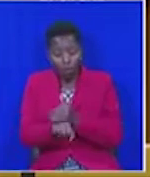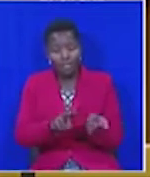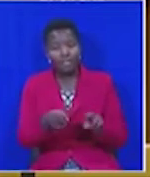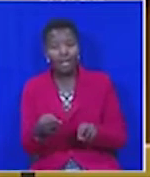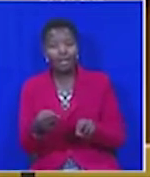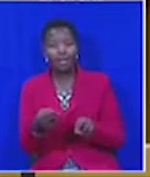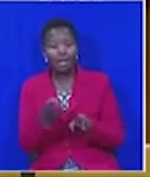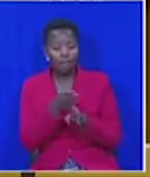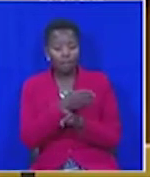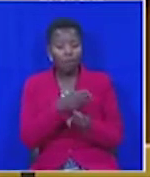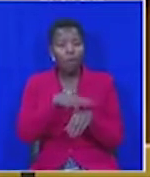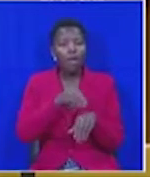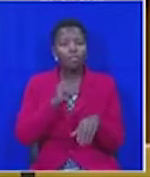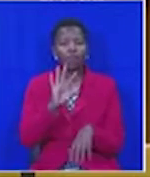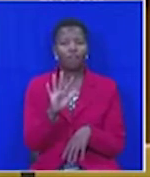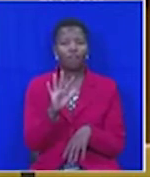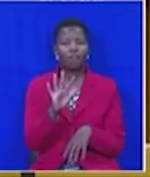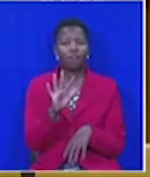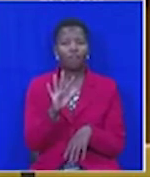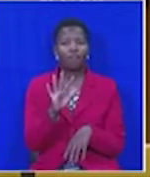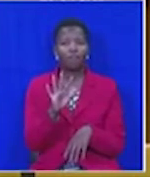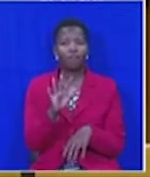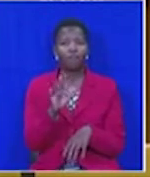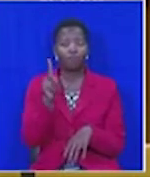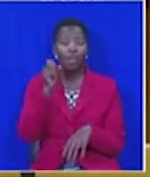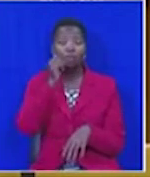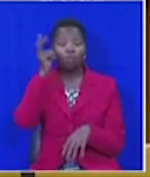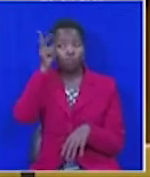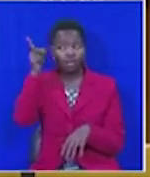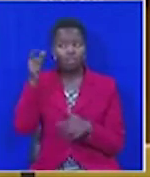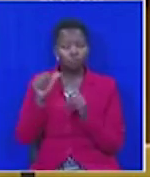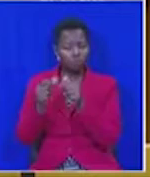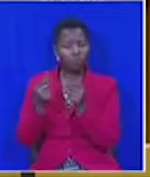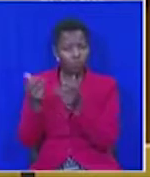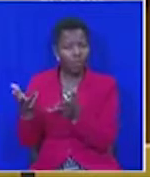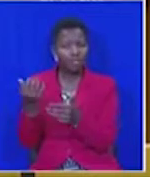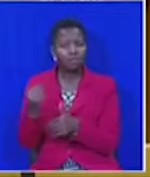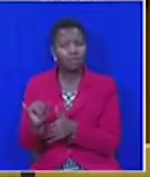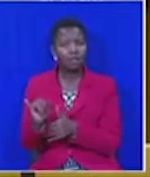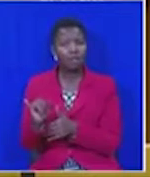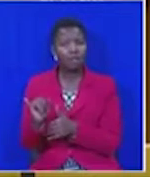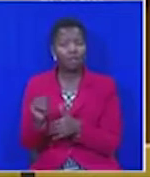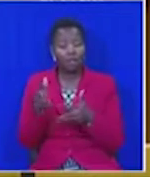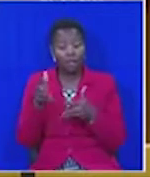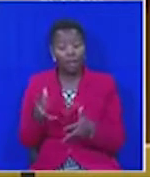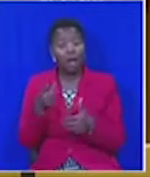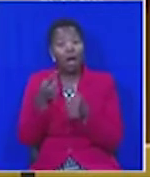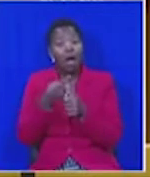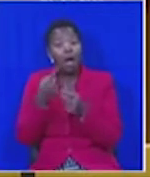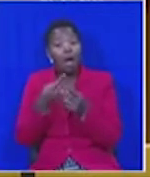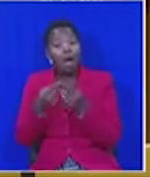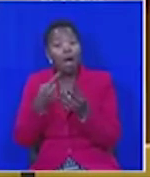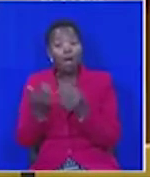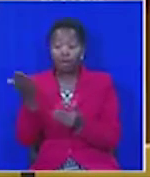of 5. We are still doing it in Bushbuckridge. And guess what? The numbers that used to die